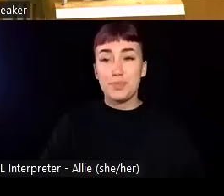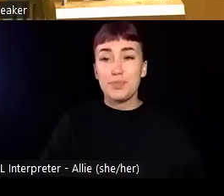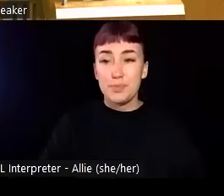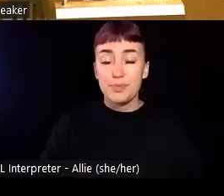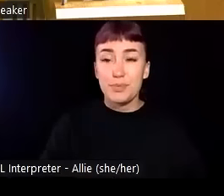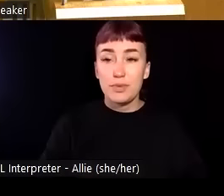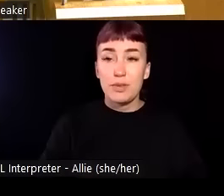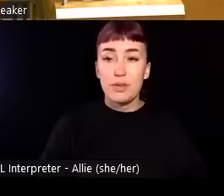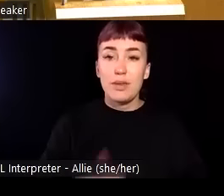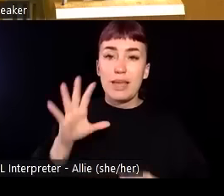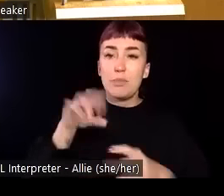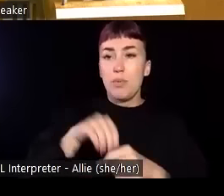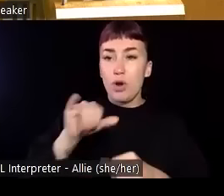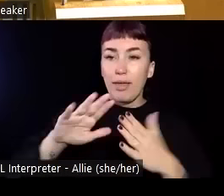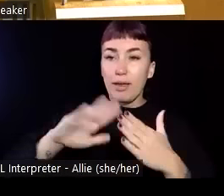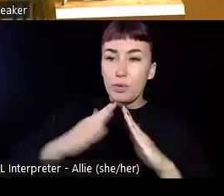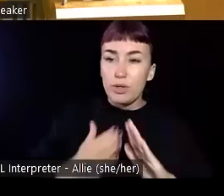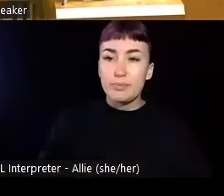and to be part of that.